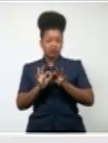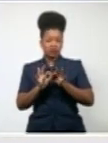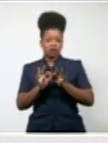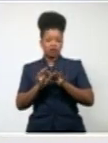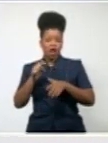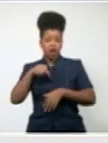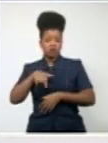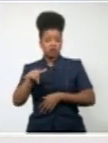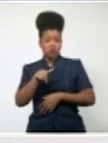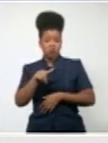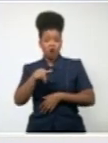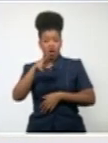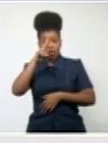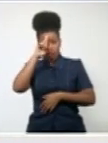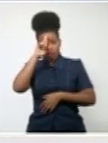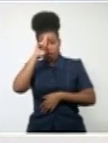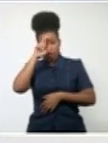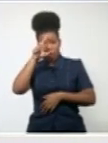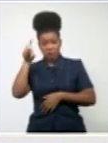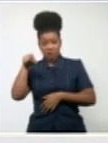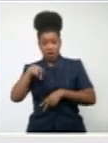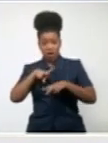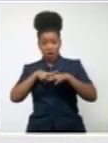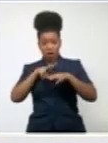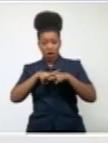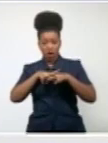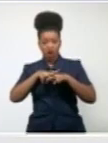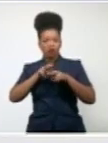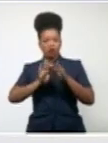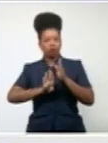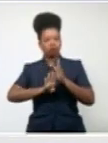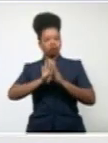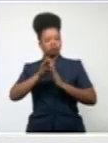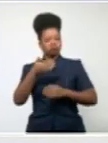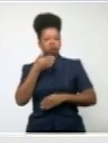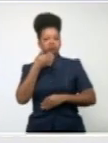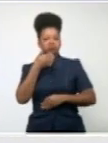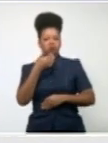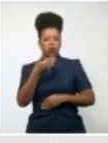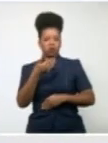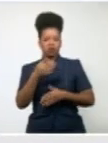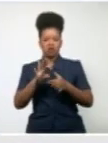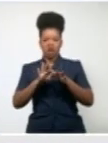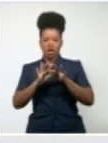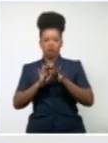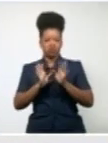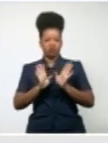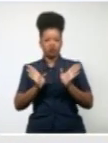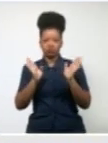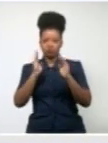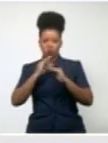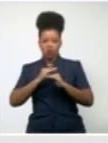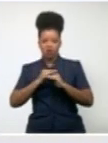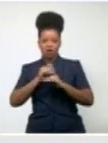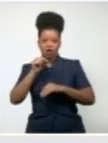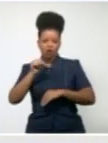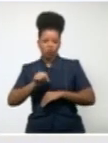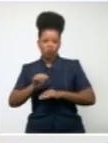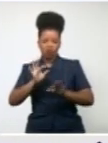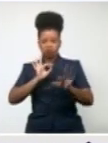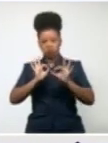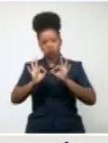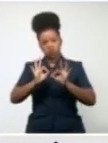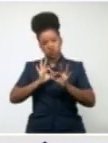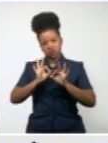Another patient who was admitted to the same hospital who was reported in serious condition, he showed some clinical improvement and he